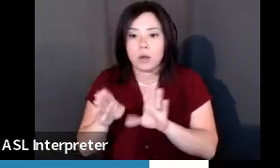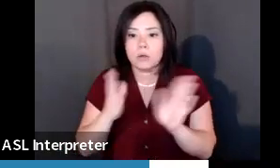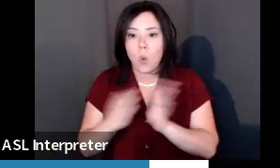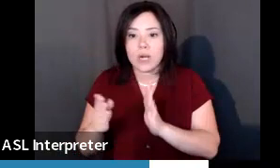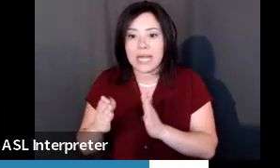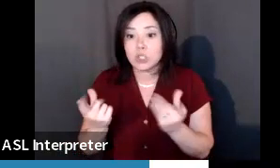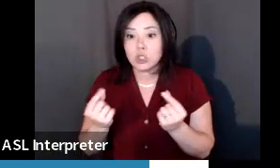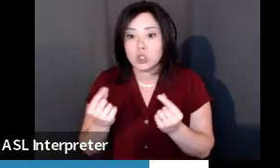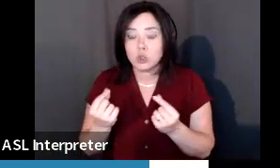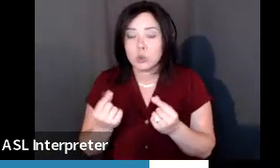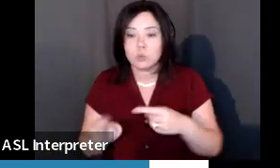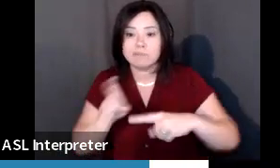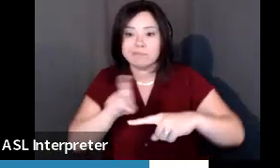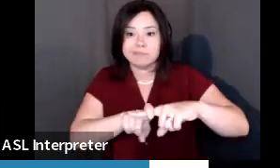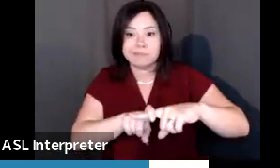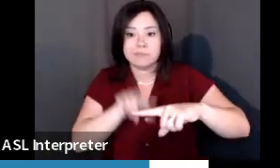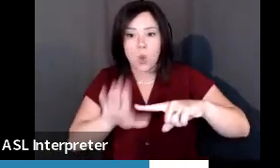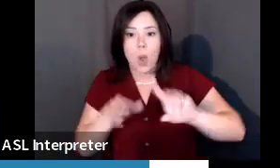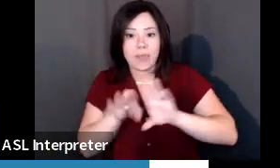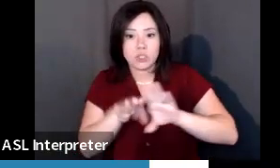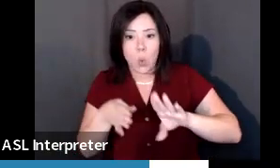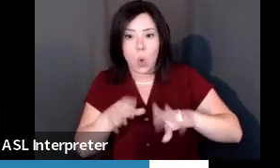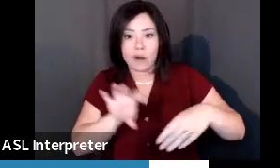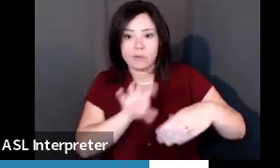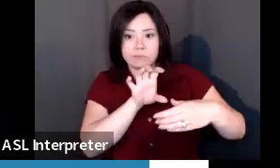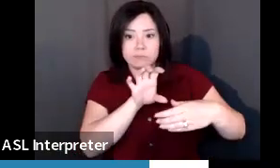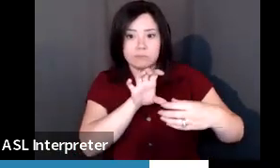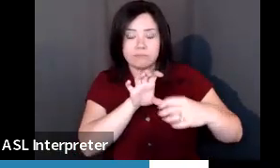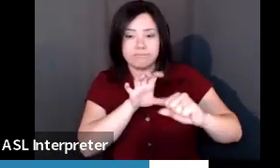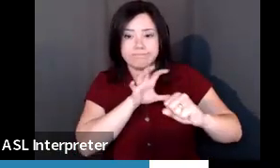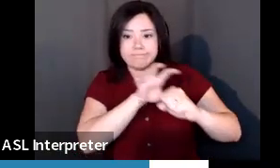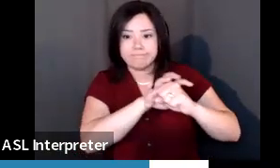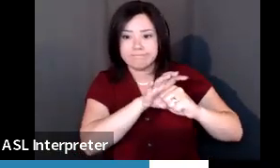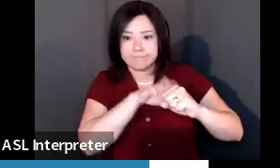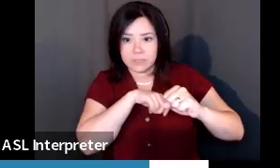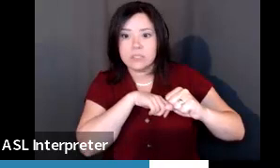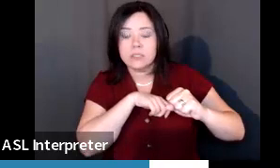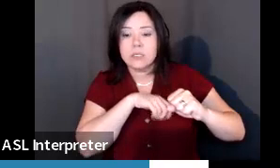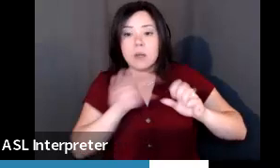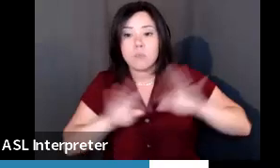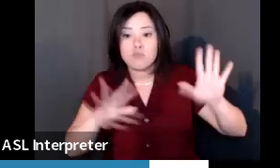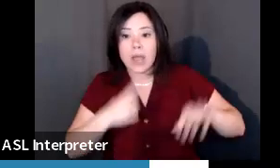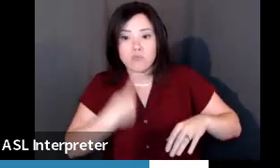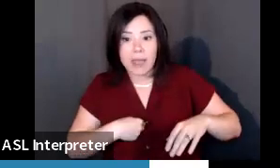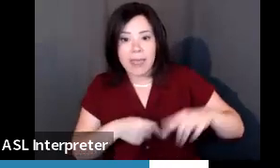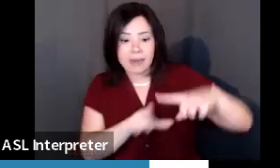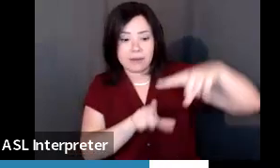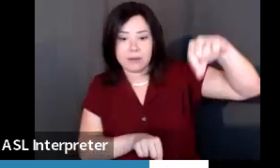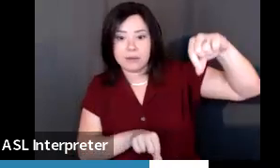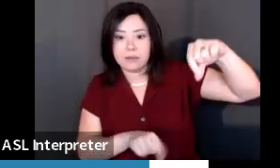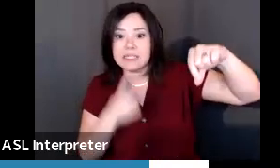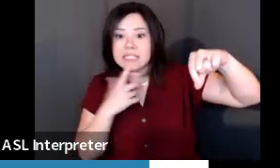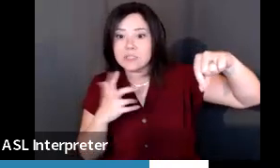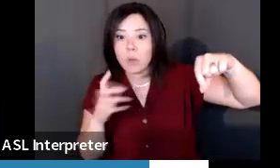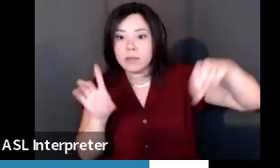on your door. It has a cutout for it to hang on the knob, and it's bright red, and it says in big letters, "Do not